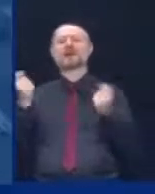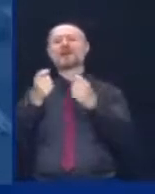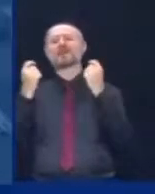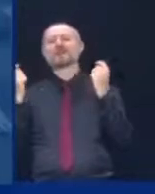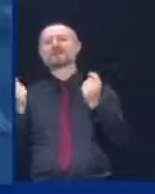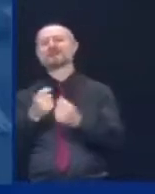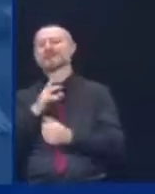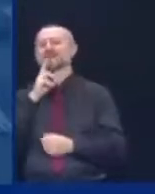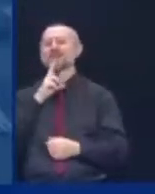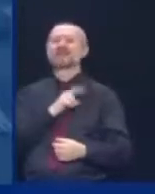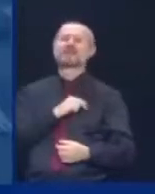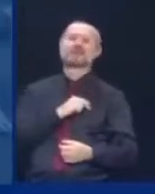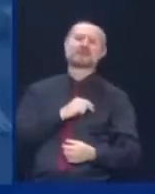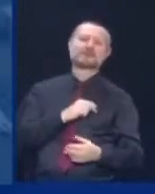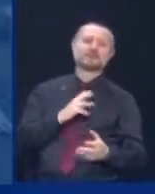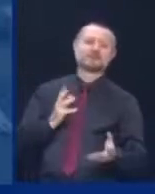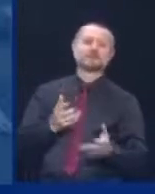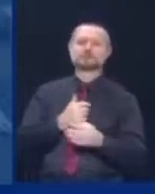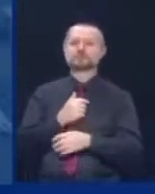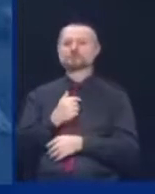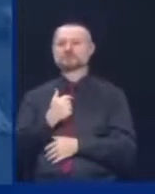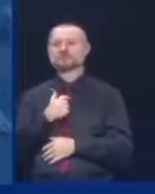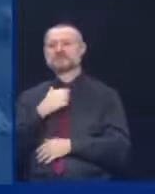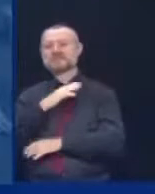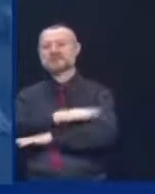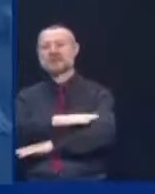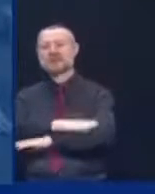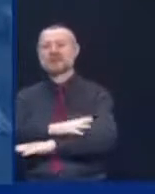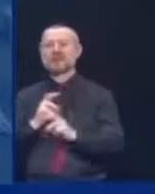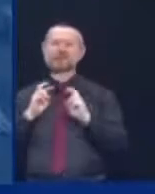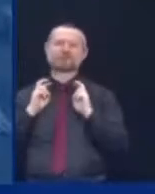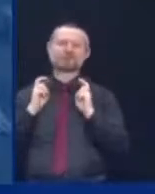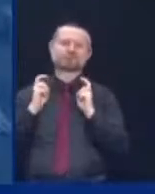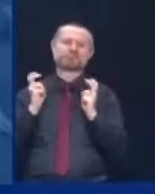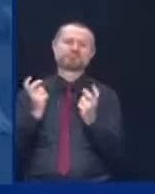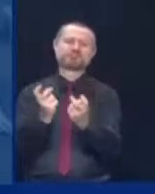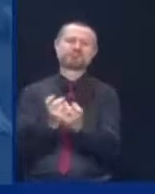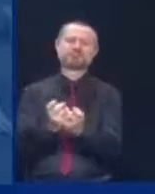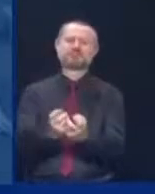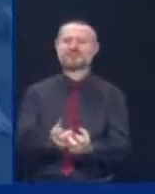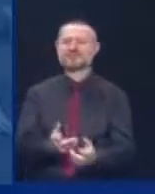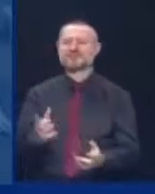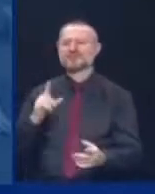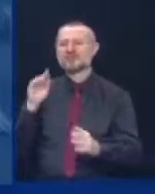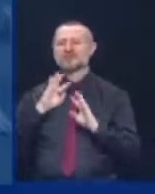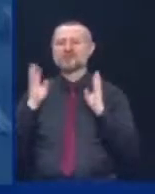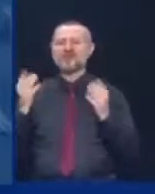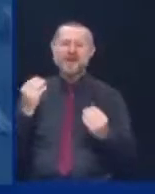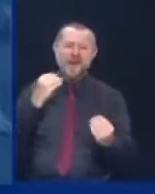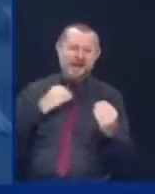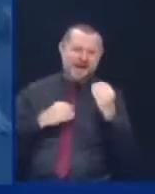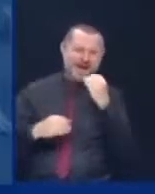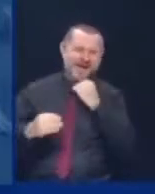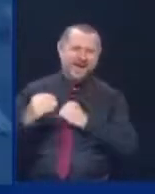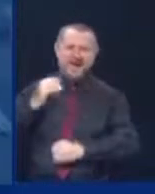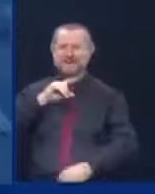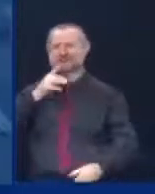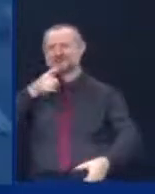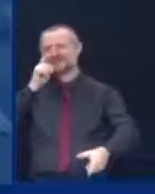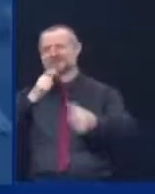Thanksgiving. 20 people around the table, everybody drinking, passing turkey, laughing, kissing,